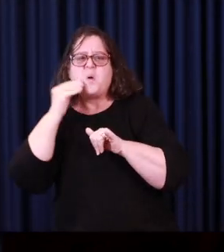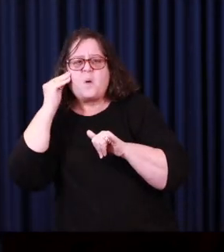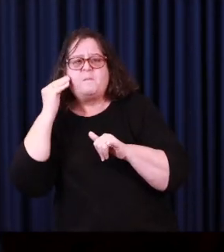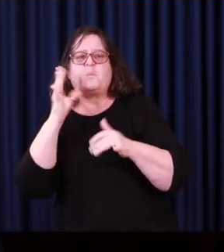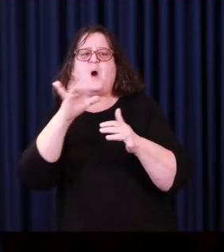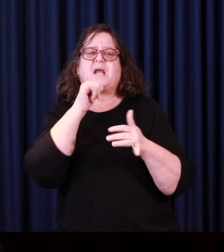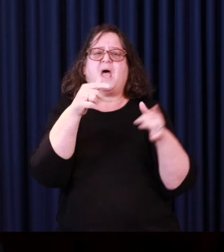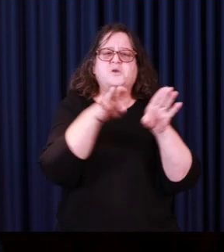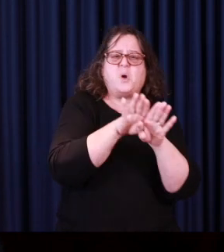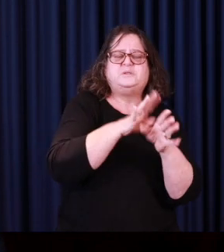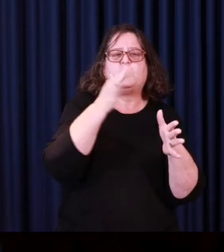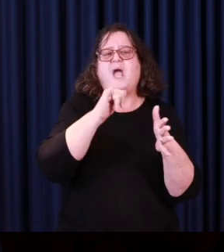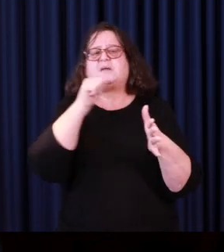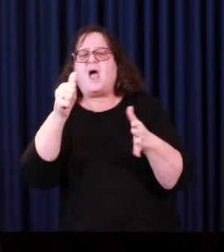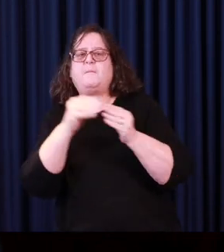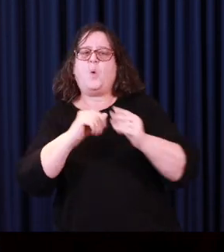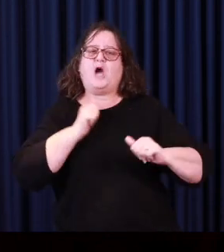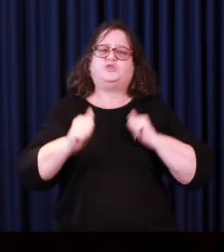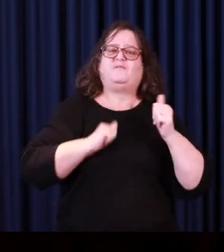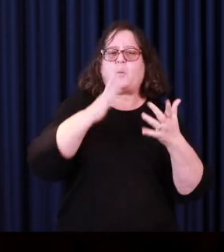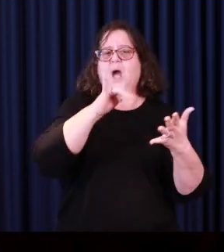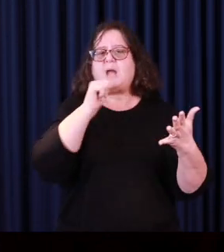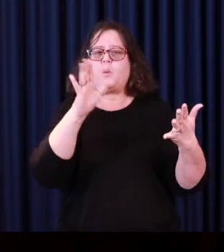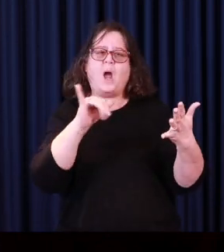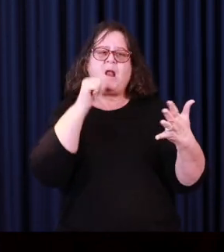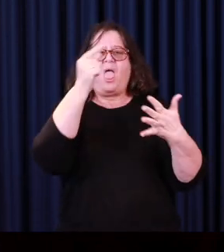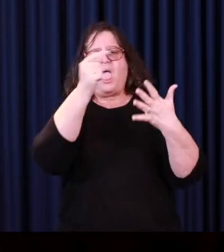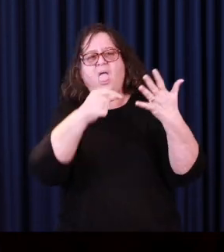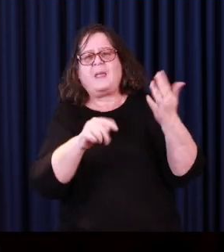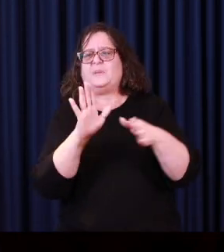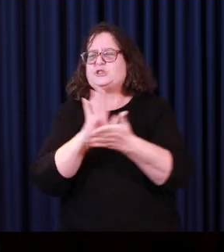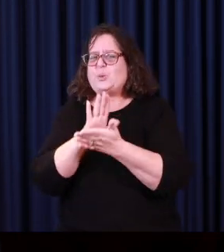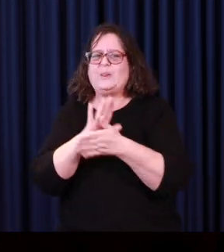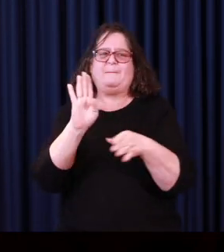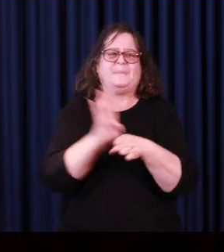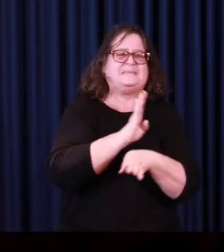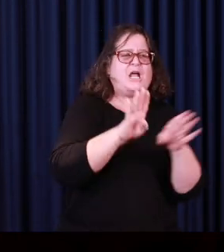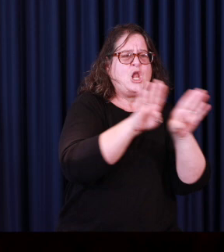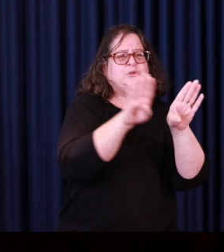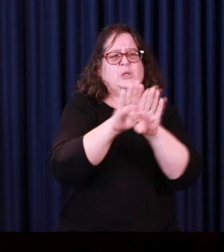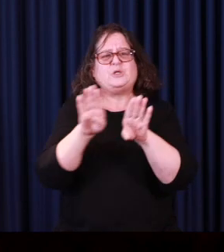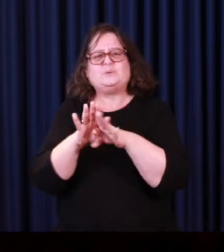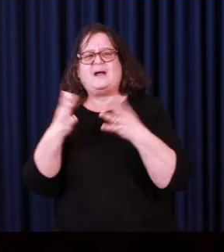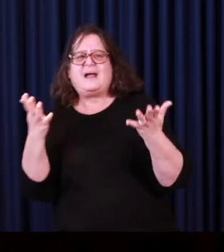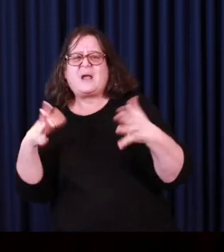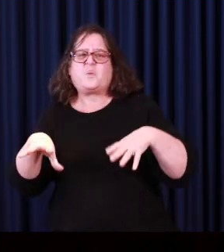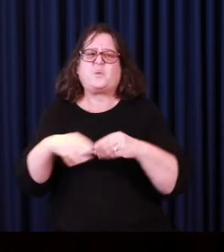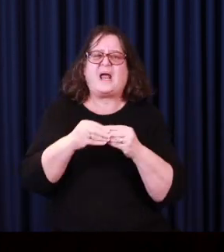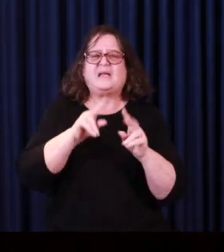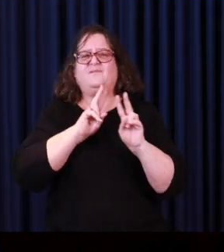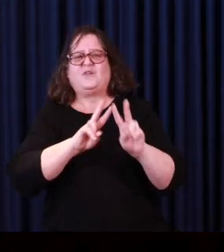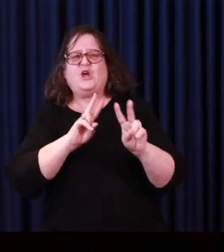aggressive lockdowns? Schools, businesses, parks, weddings, funerals, church